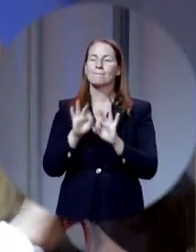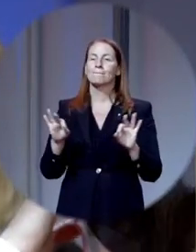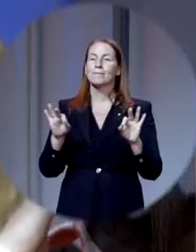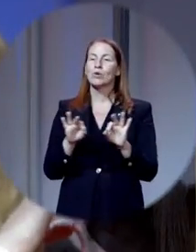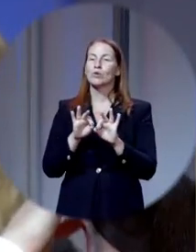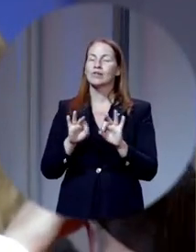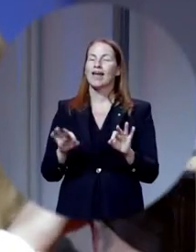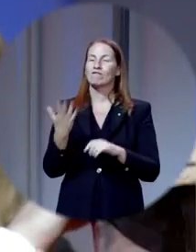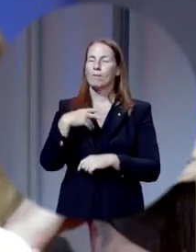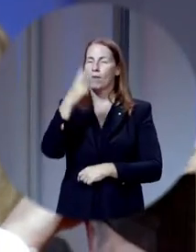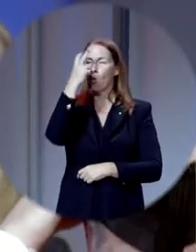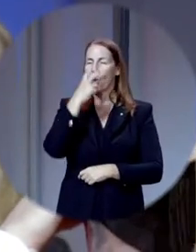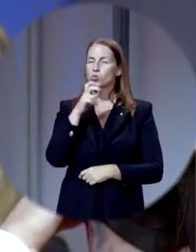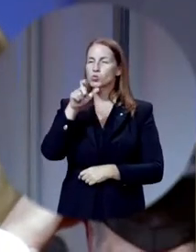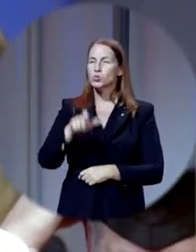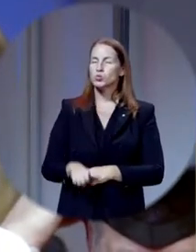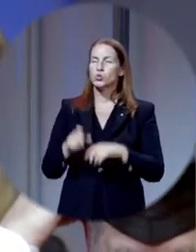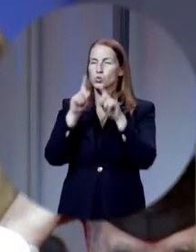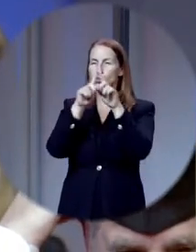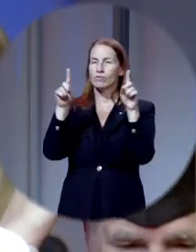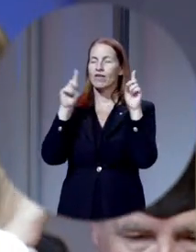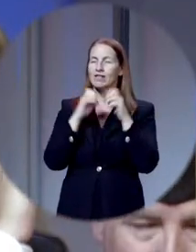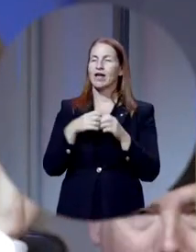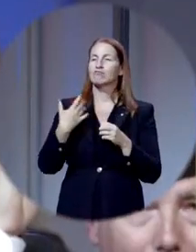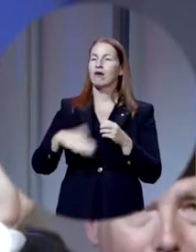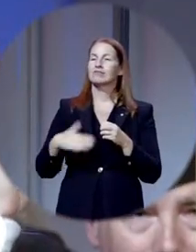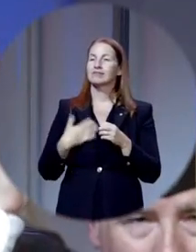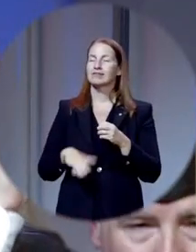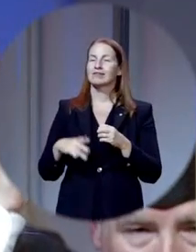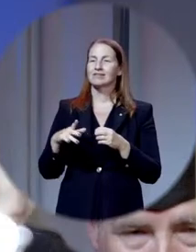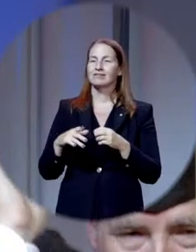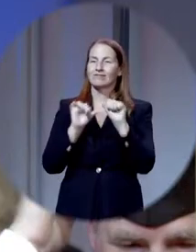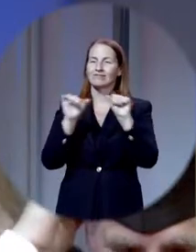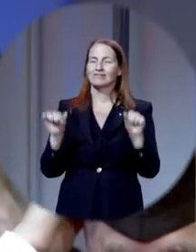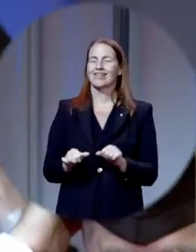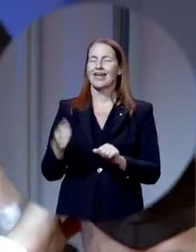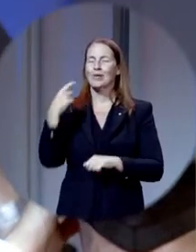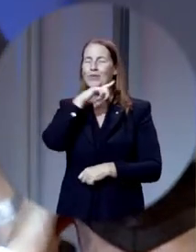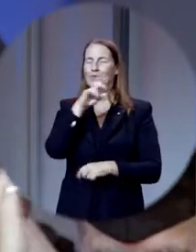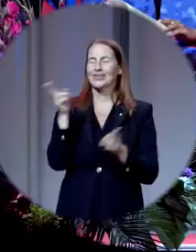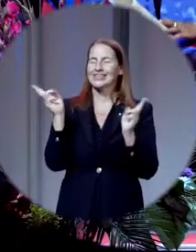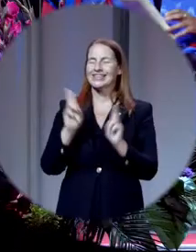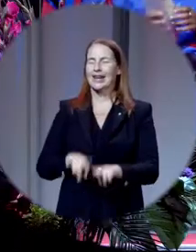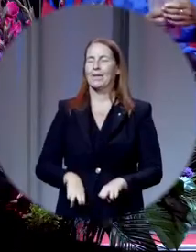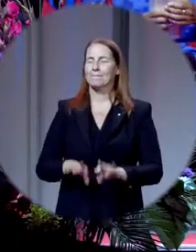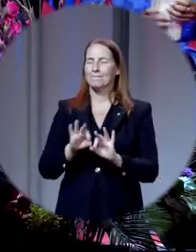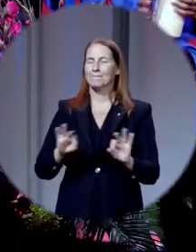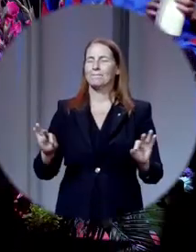another creative piece of work of a brilliant Brighton graduate. So please stand.